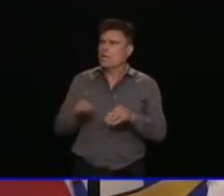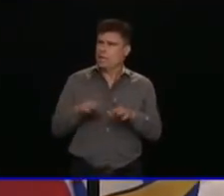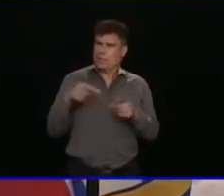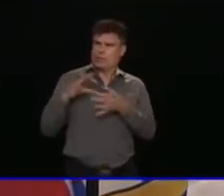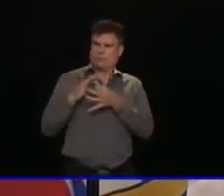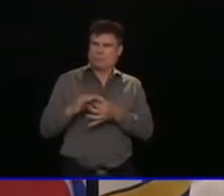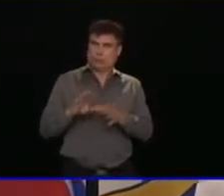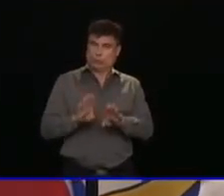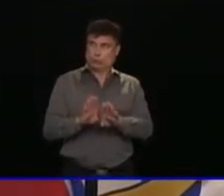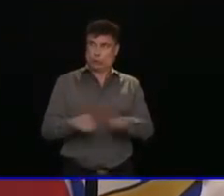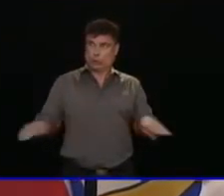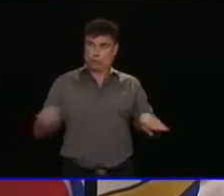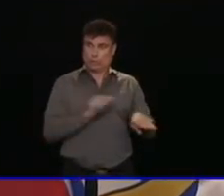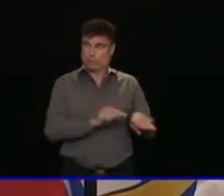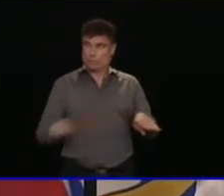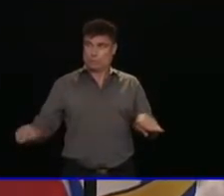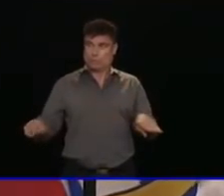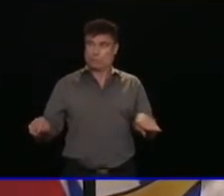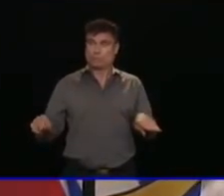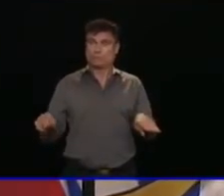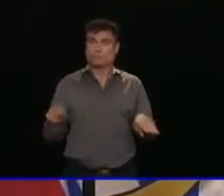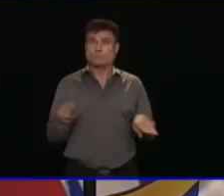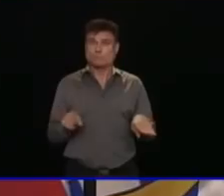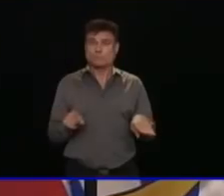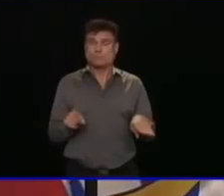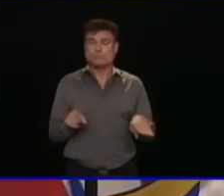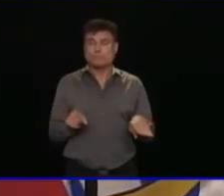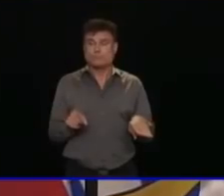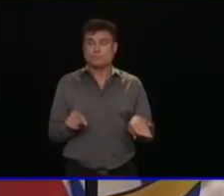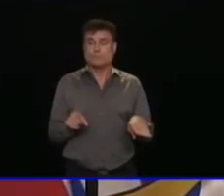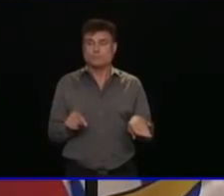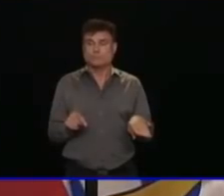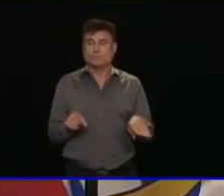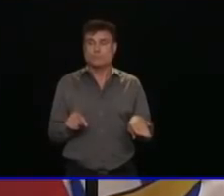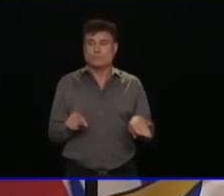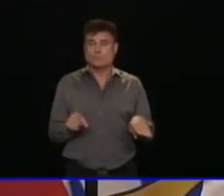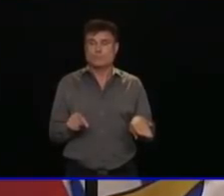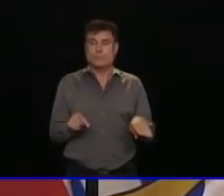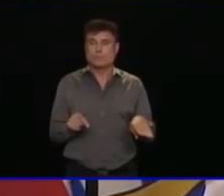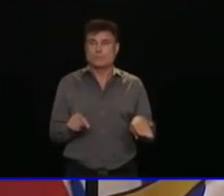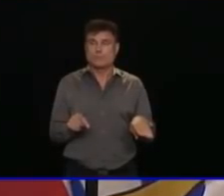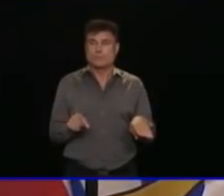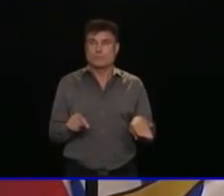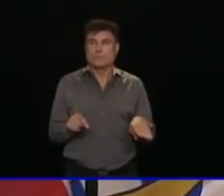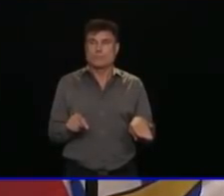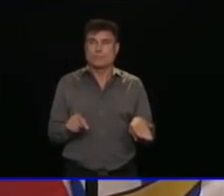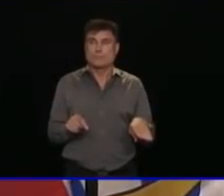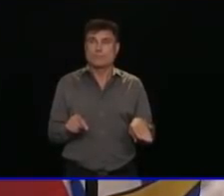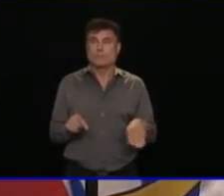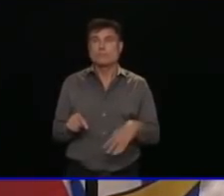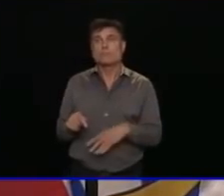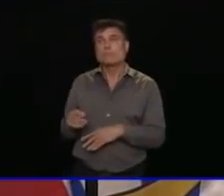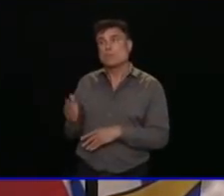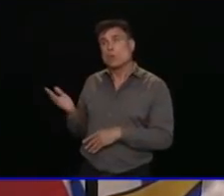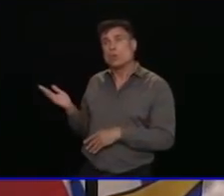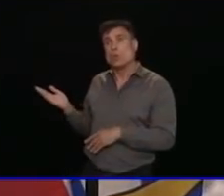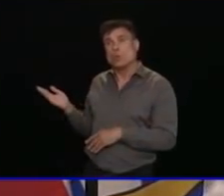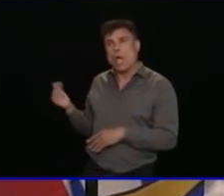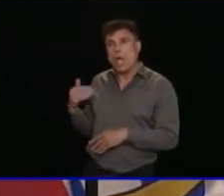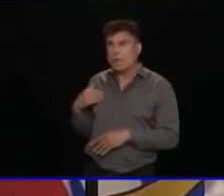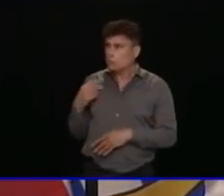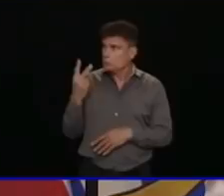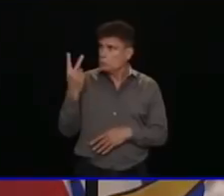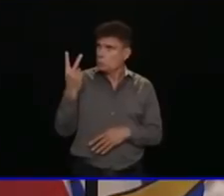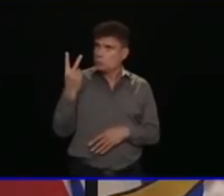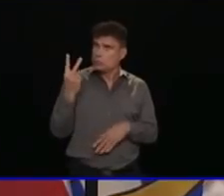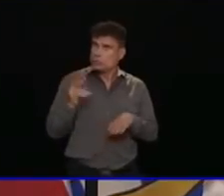virus. I'm going to get personal to hope we can get a general one because I don't think we're the only ones dealing with this. We have 2 young children. We also have someone in our house who is older with